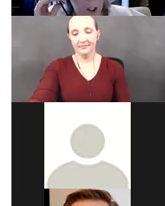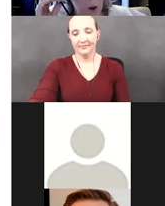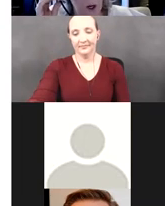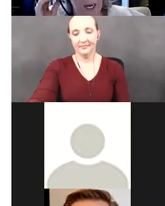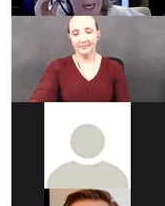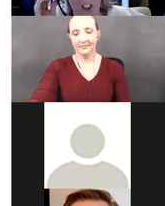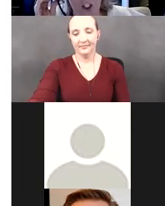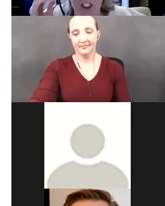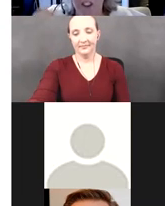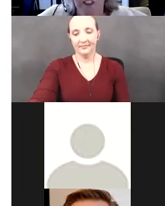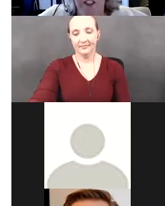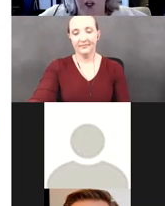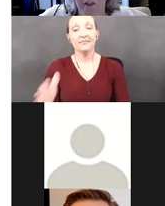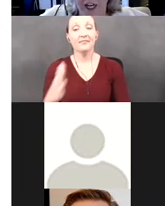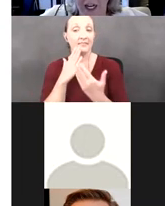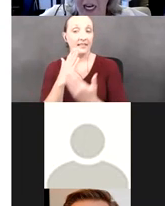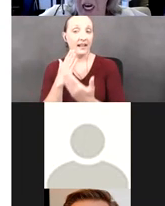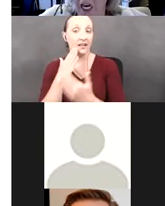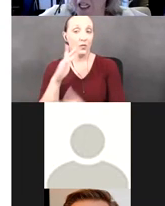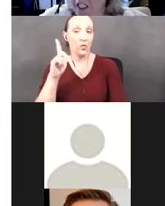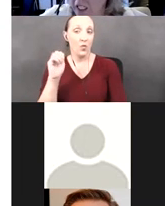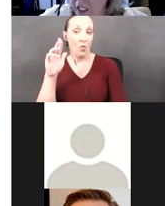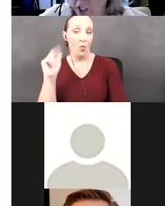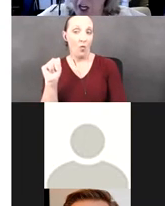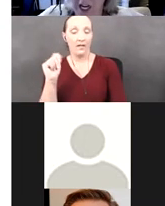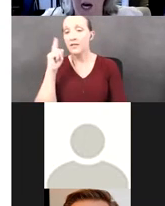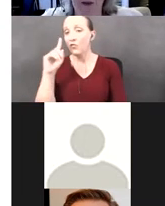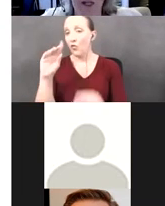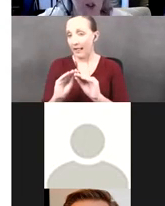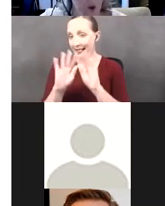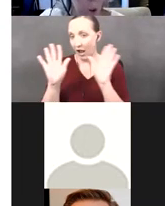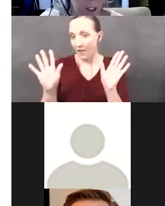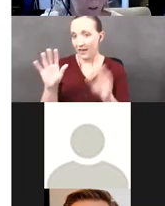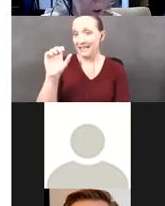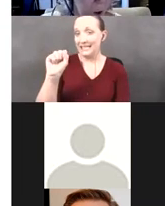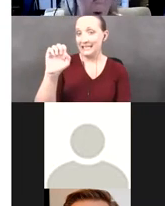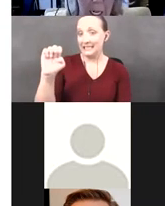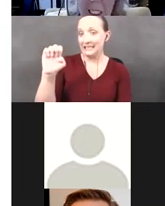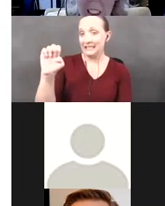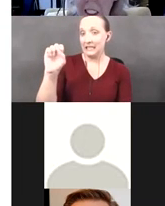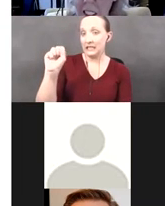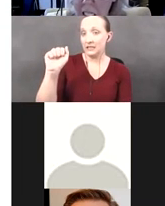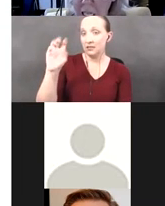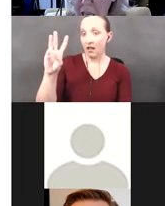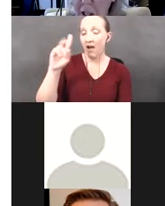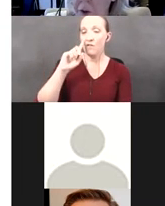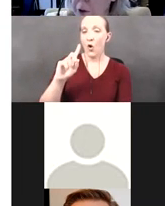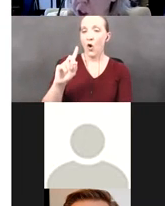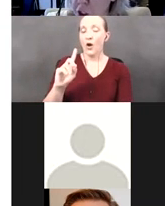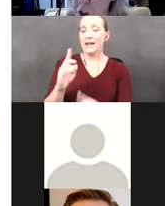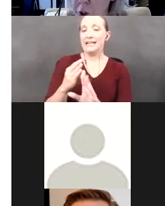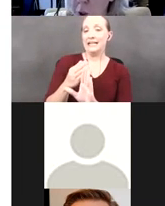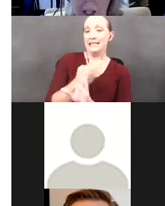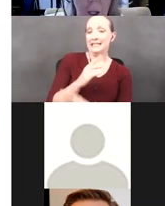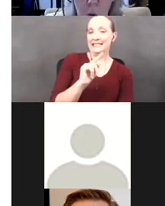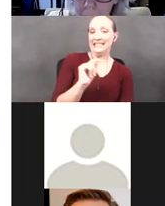Thank you, Laura. And just to Gracias, Laura. clarify, Y solo the para Seesaw aclarar, app is la only for aplicación grades CISA es TK through solamente